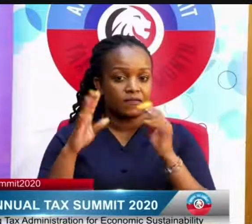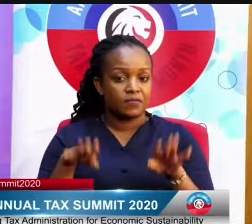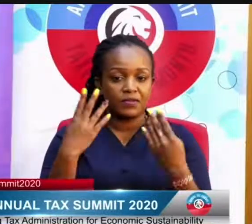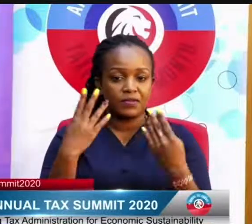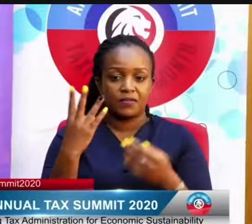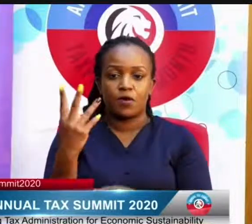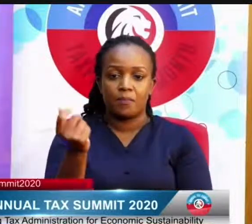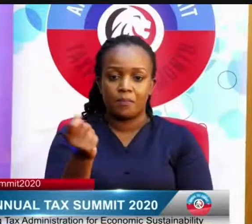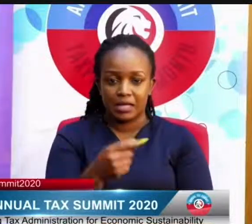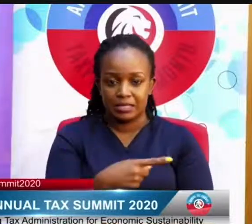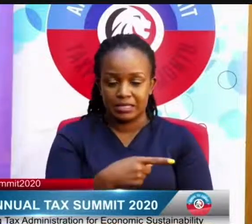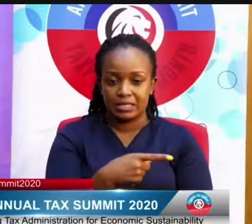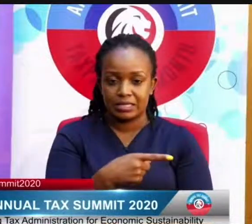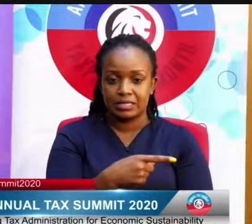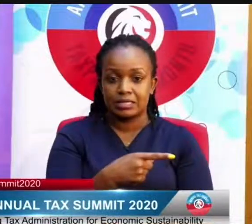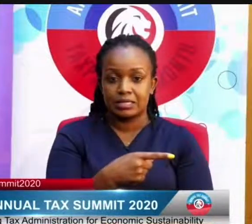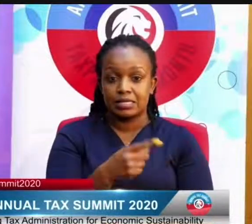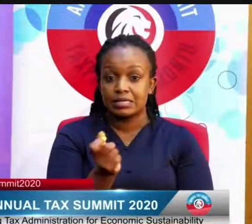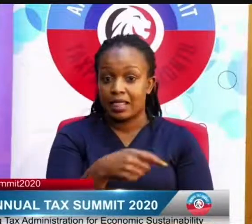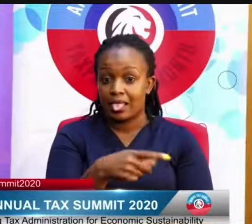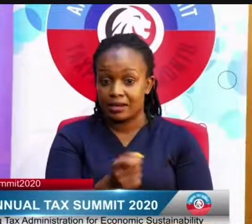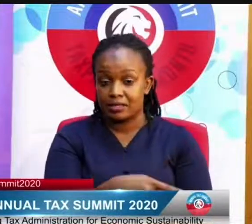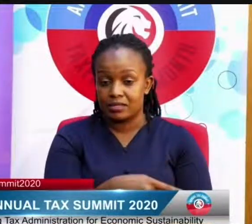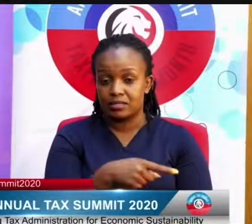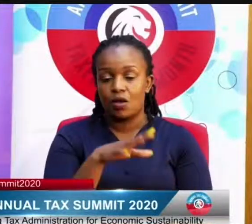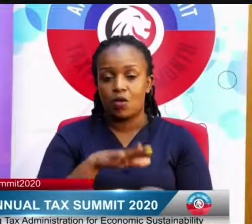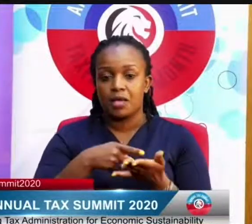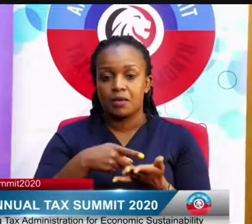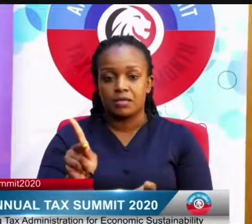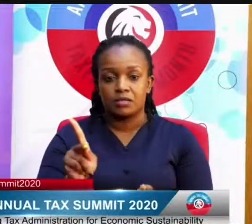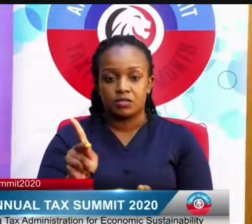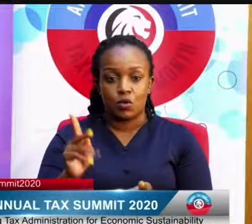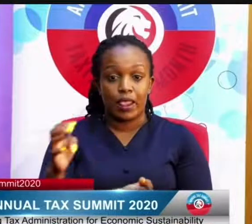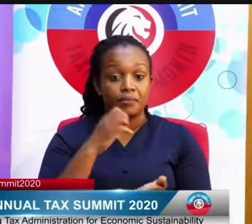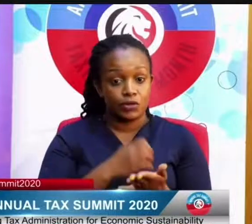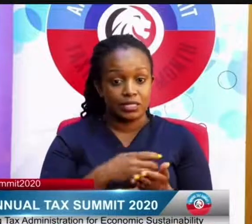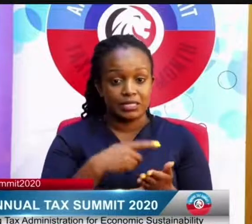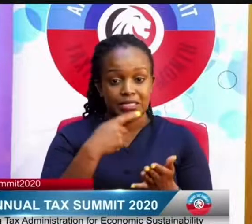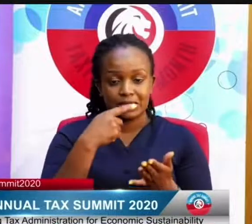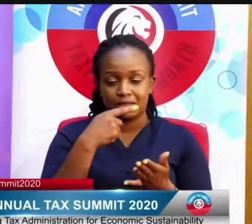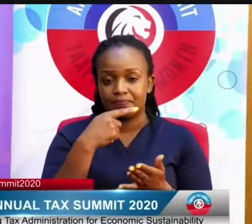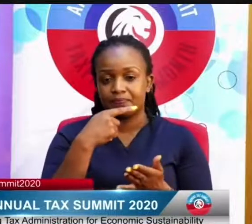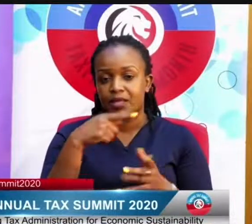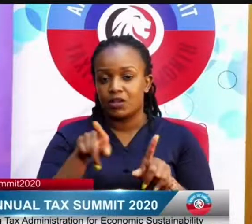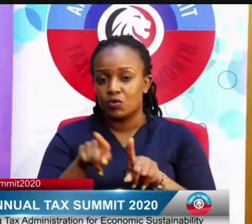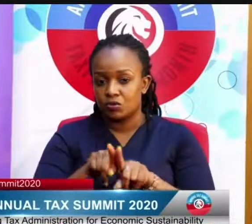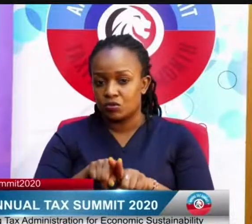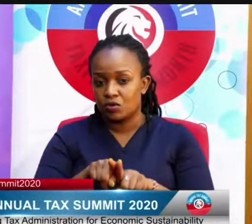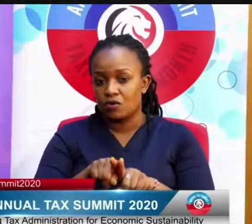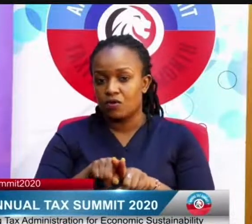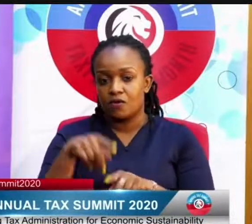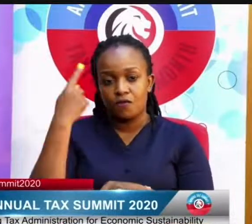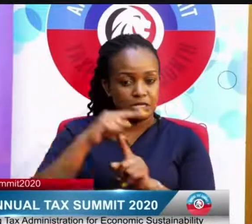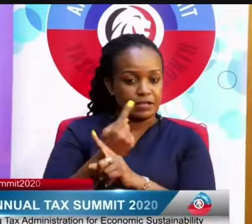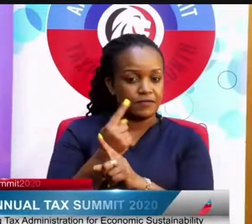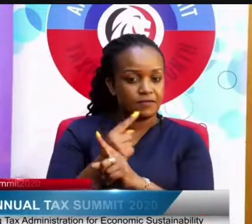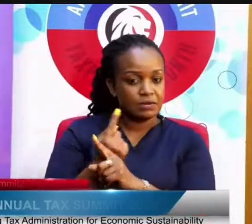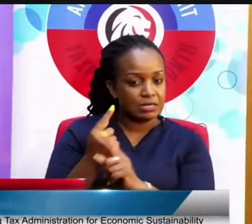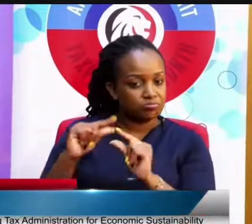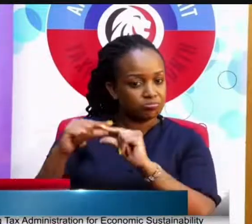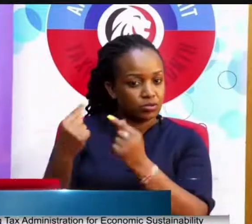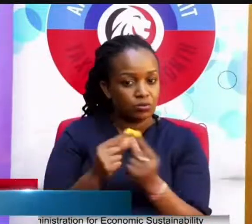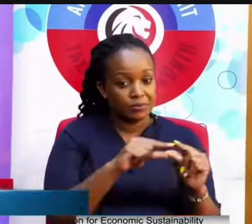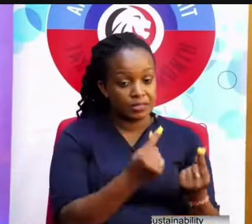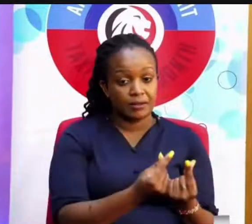payments of employee tax. We've also given deferrals for provisional tax, and we've